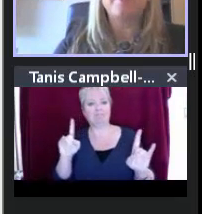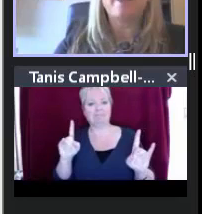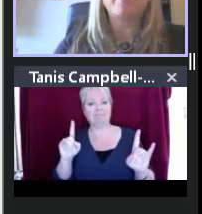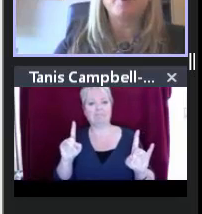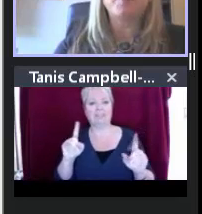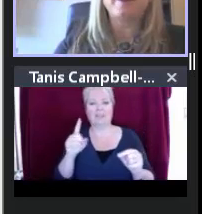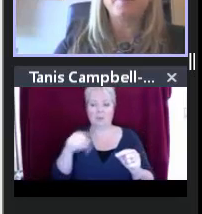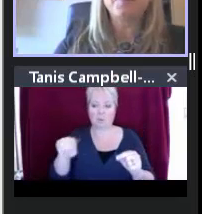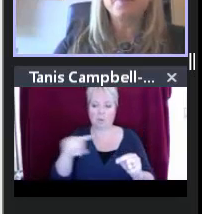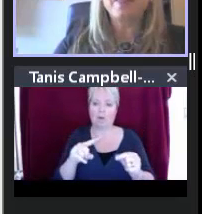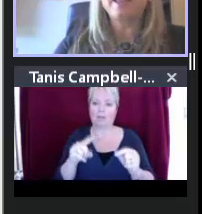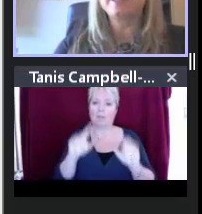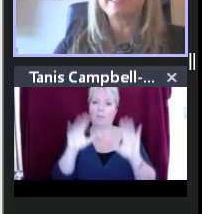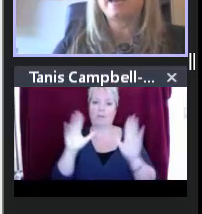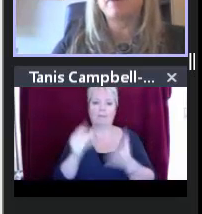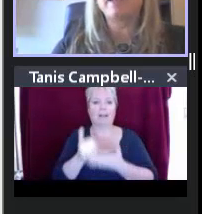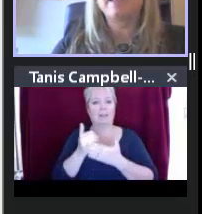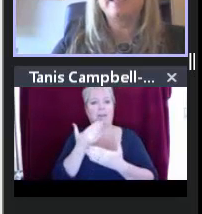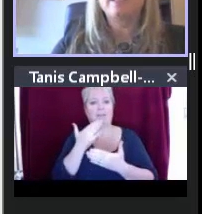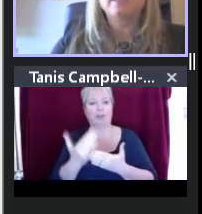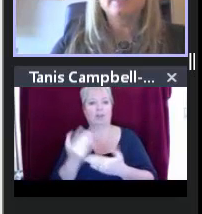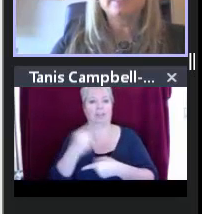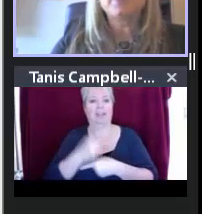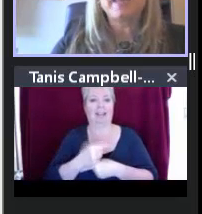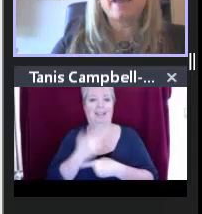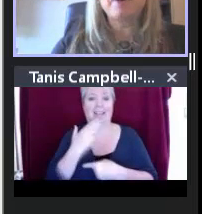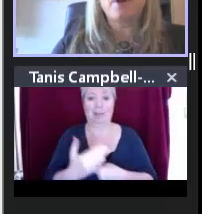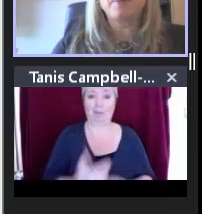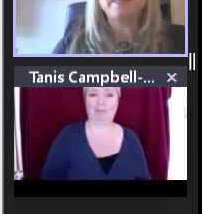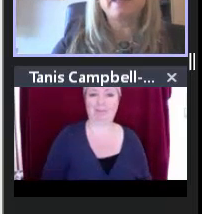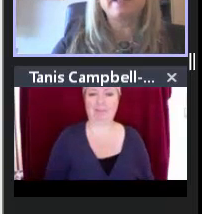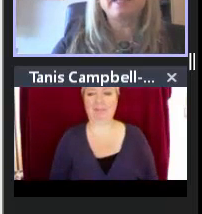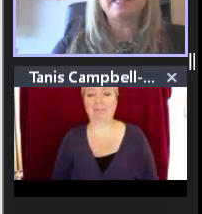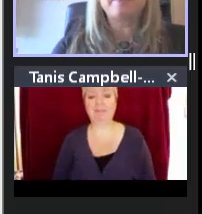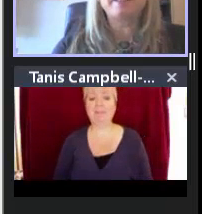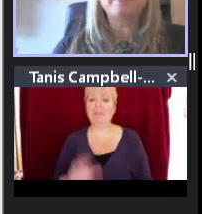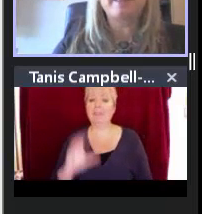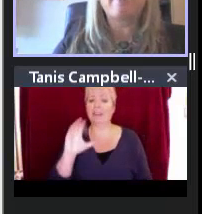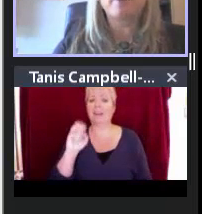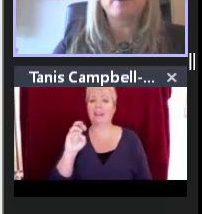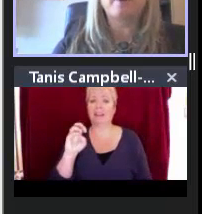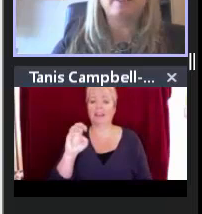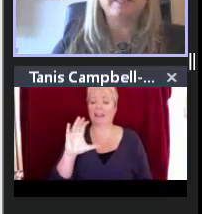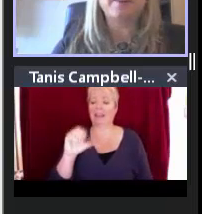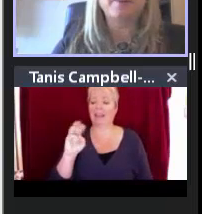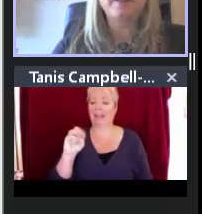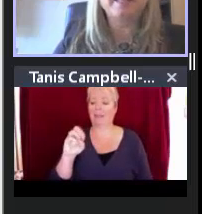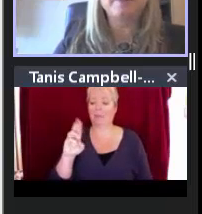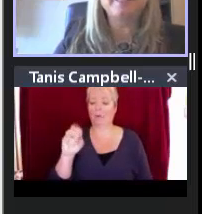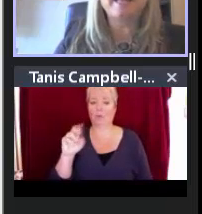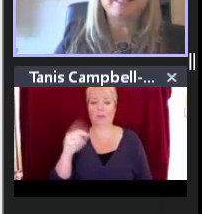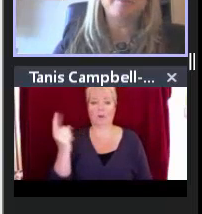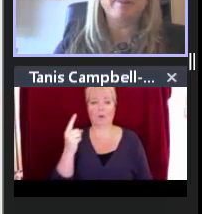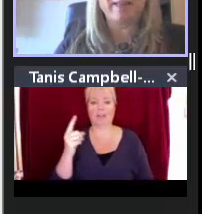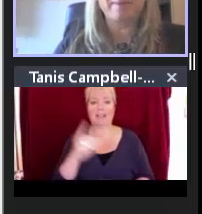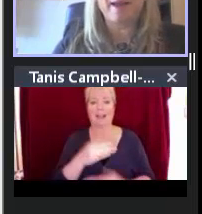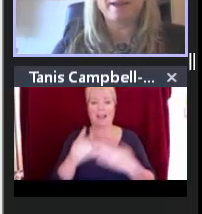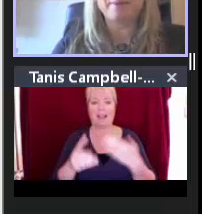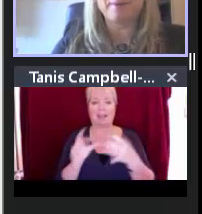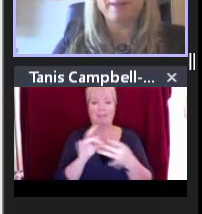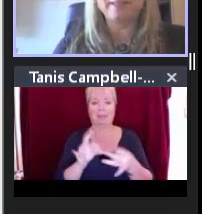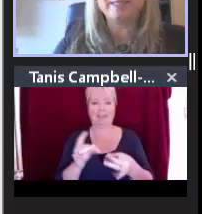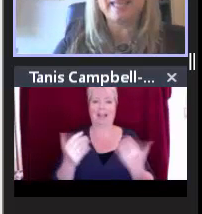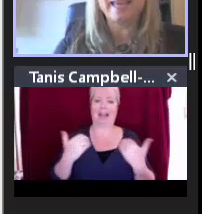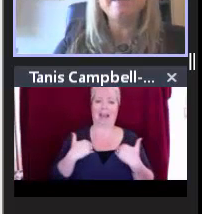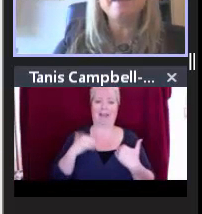big help. Have a good one. Thanks, Cameron. So Cameron always signed his emails with have a good one, so it's really nice to reflect